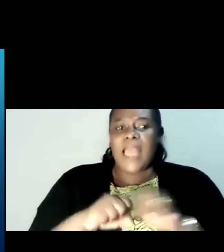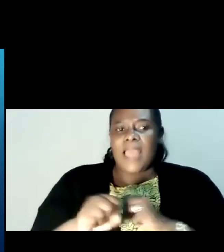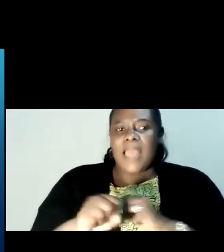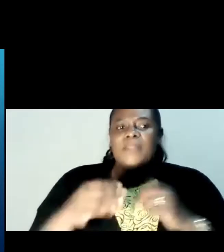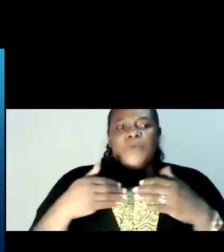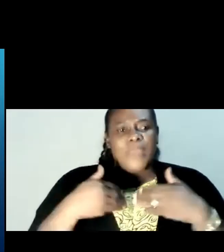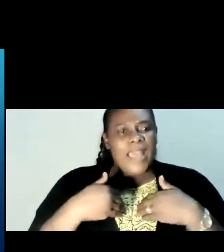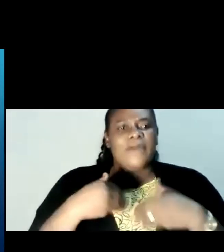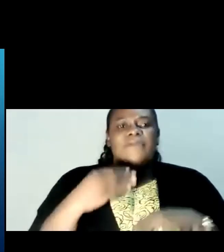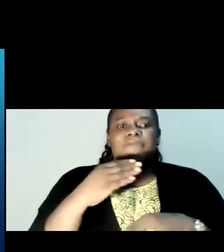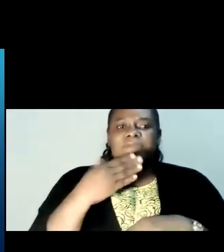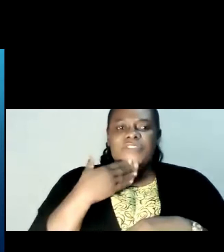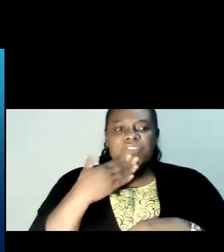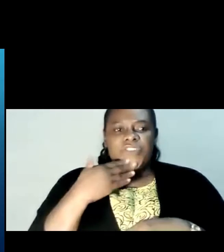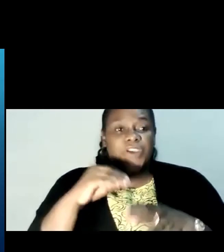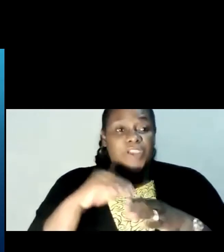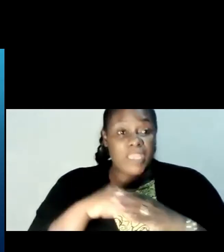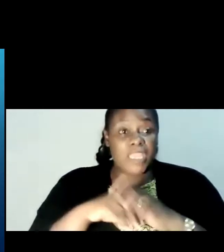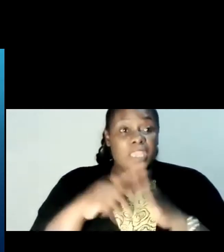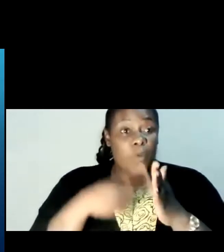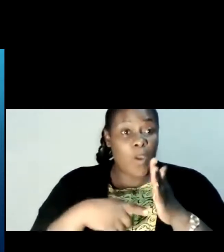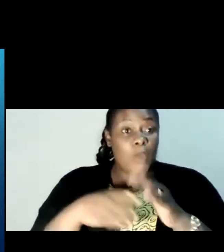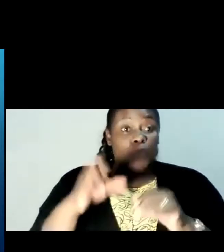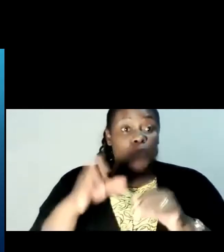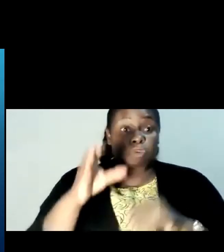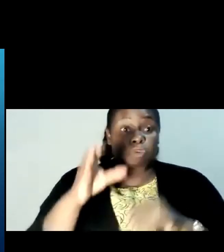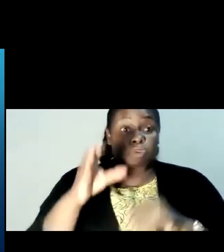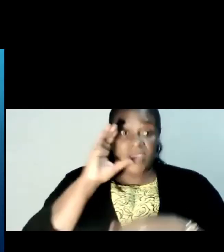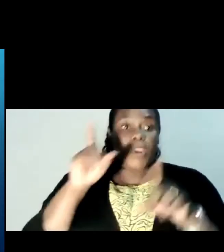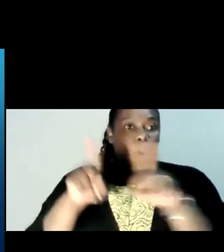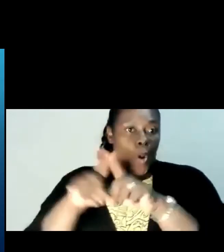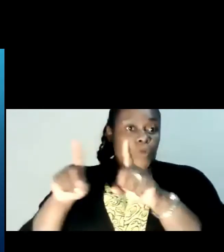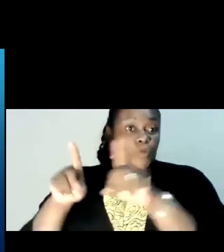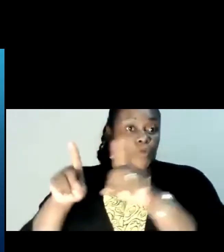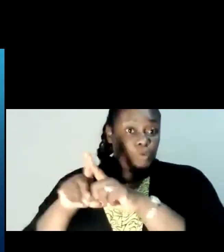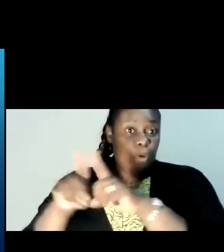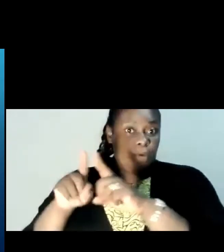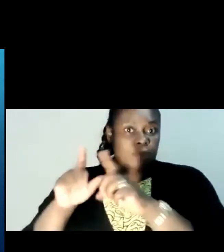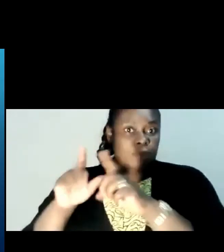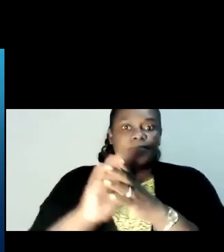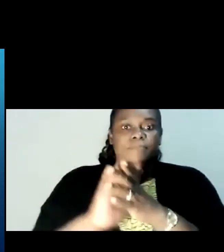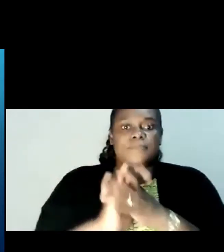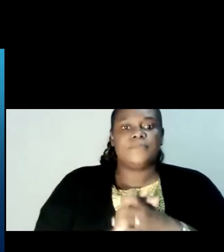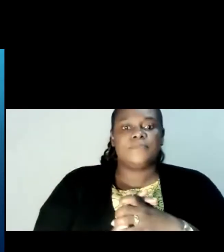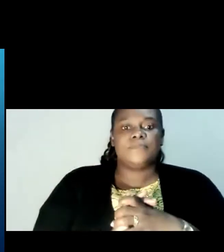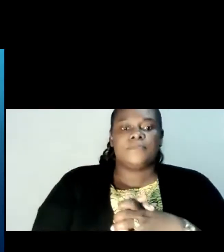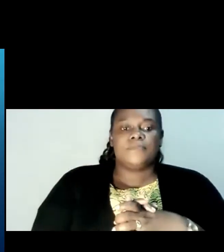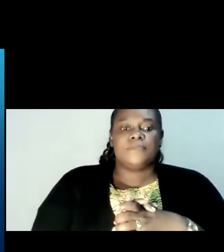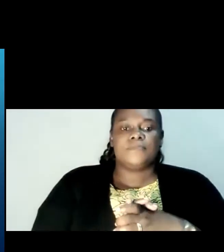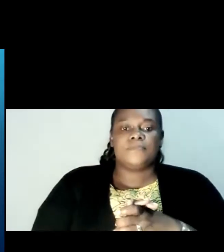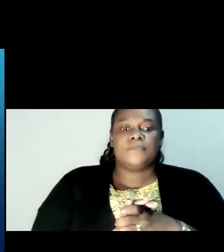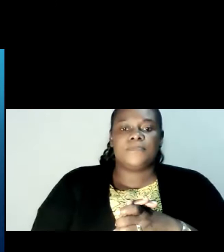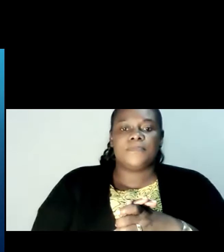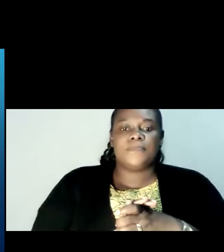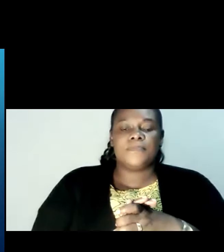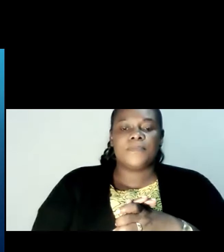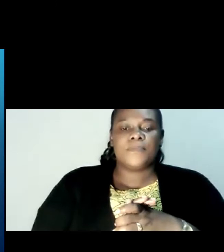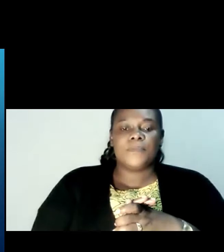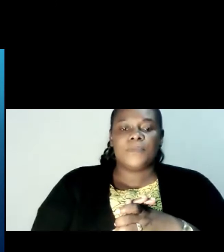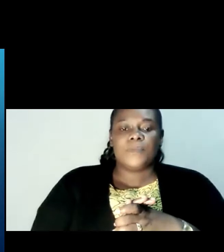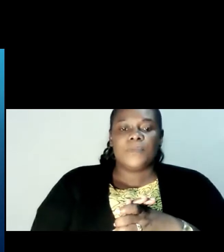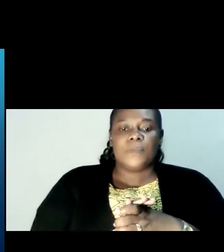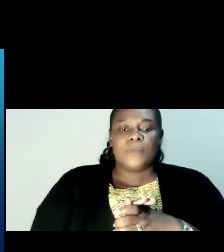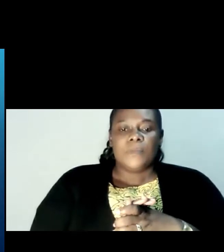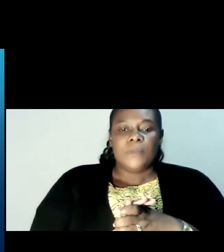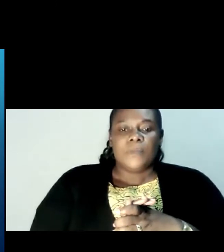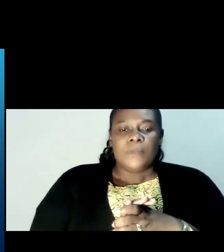drink. I'm also going to discuss this a bit later. So here you also see in the upper right corner,